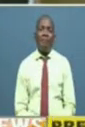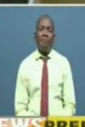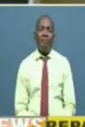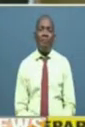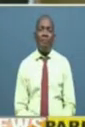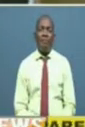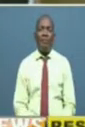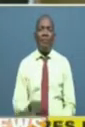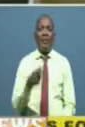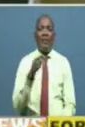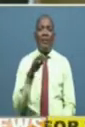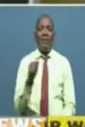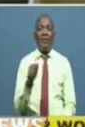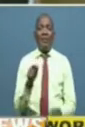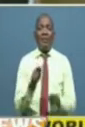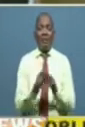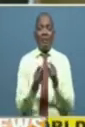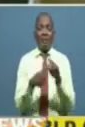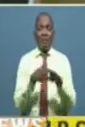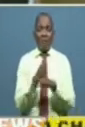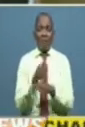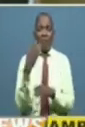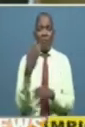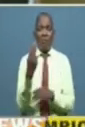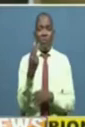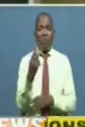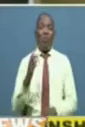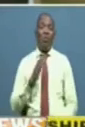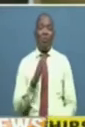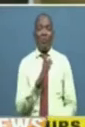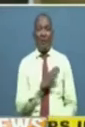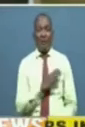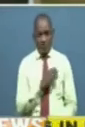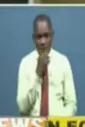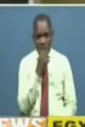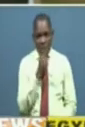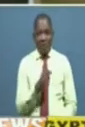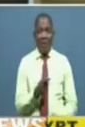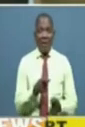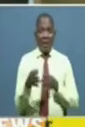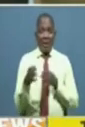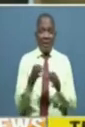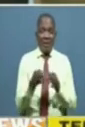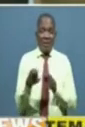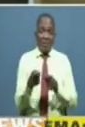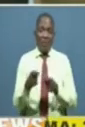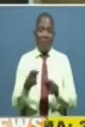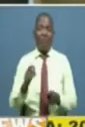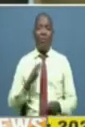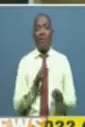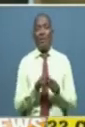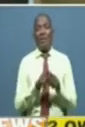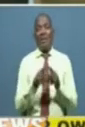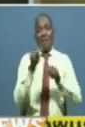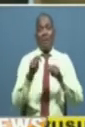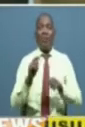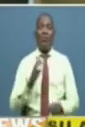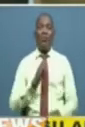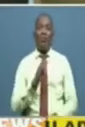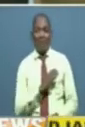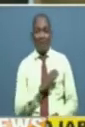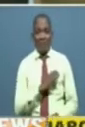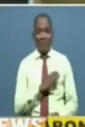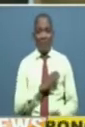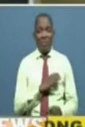The GSE and SIGA have formed two committees, a steering committee and a technical committee. And